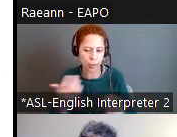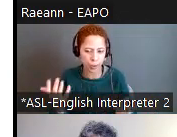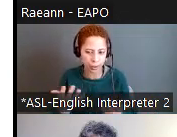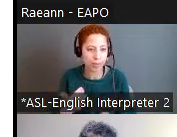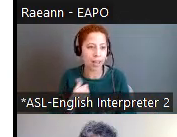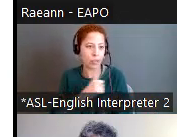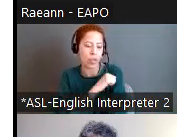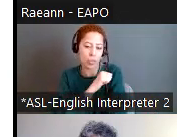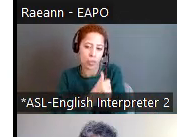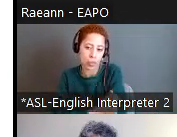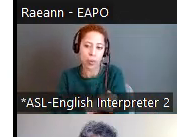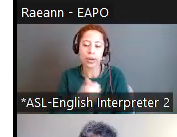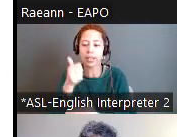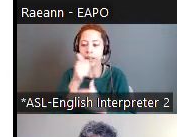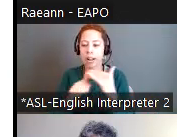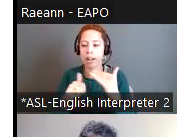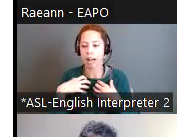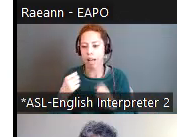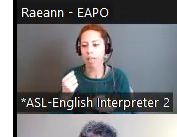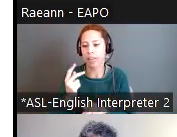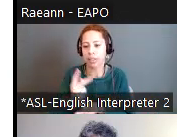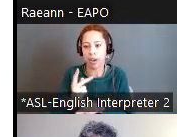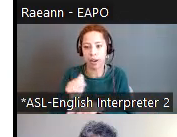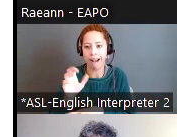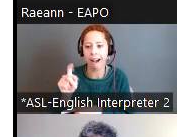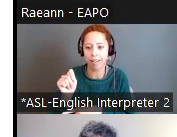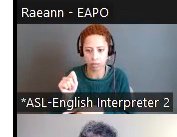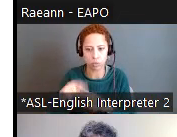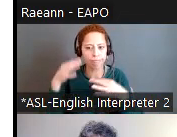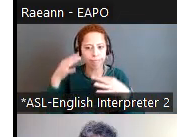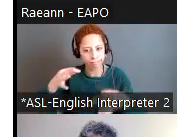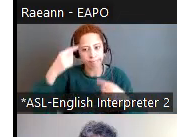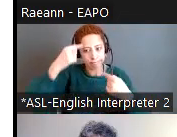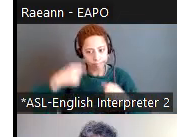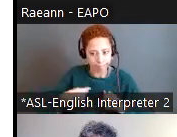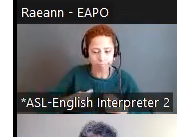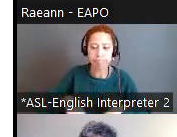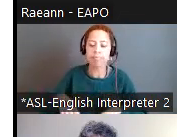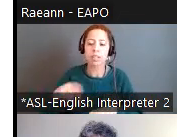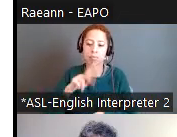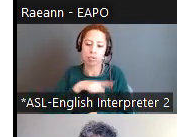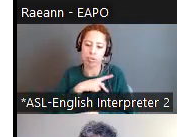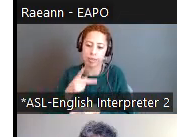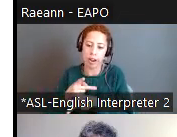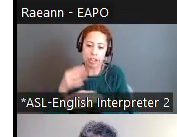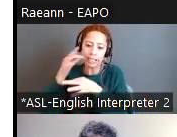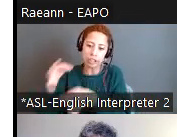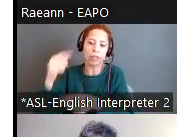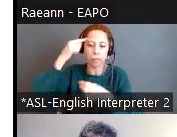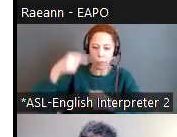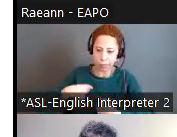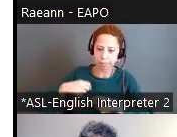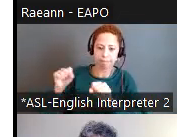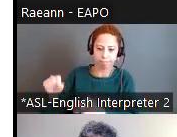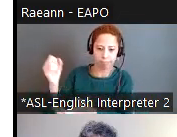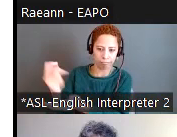Health Care and Consent Act to make decisions on your behalf. They have authority to make personal care decisions for you. If you've